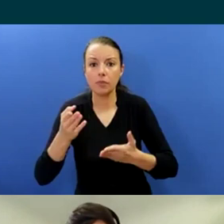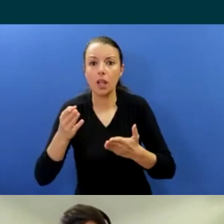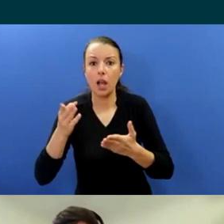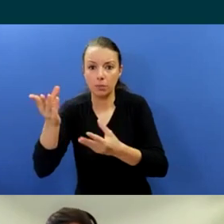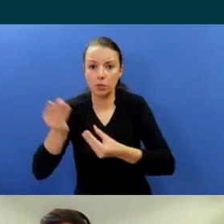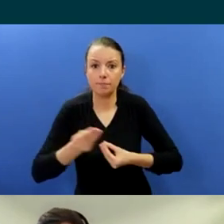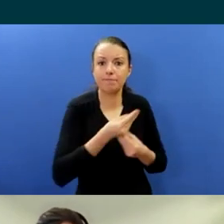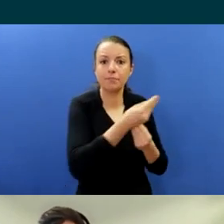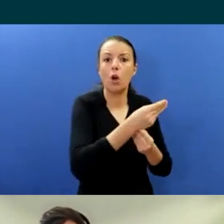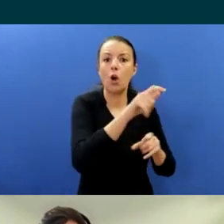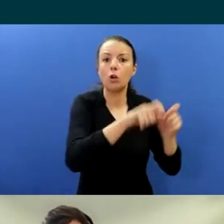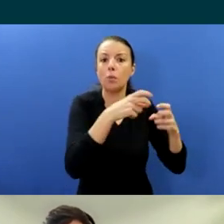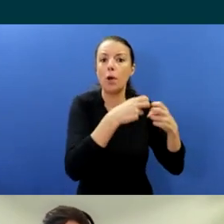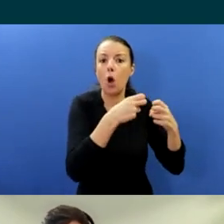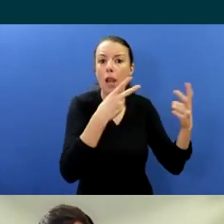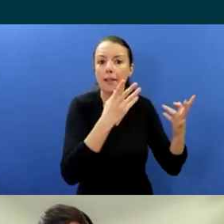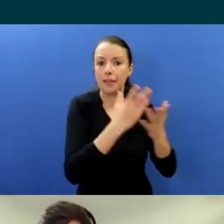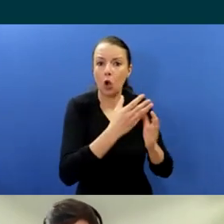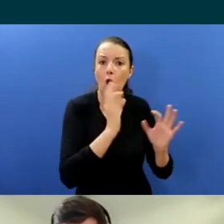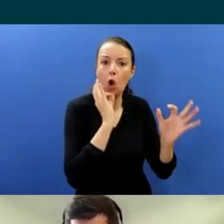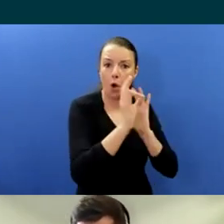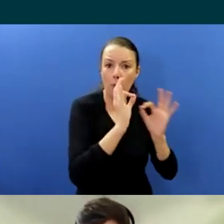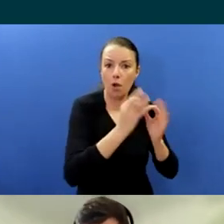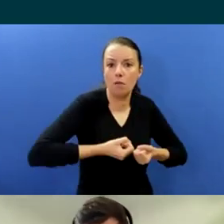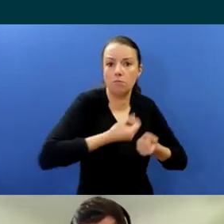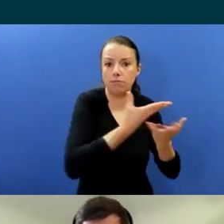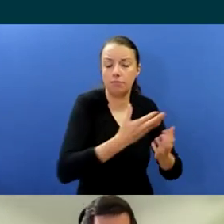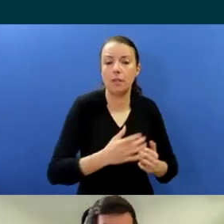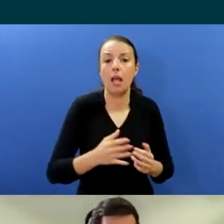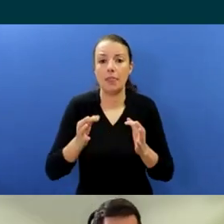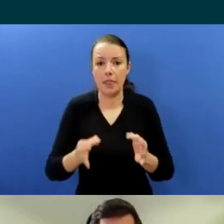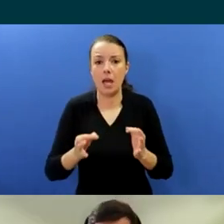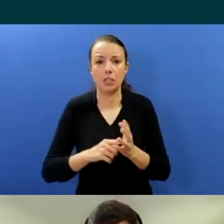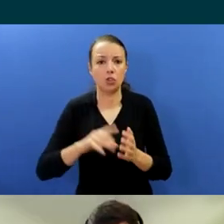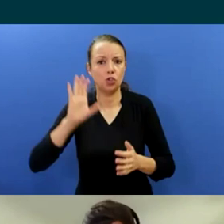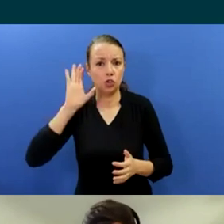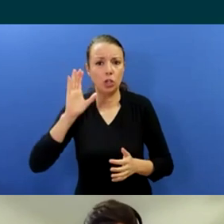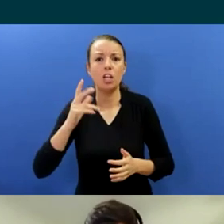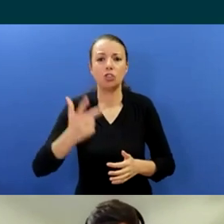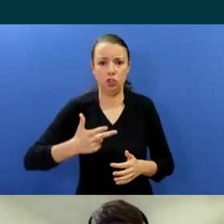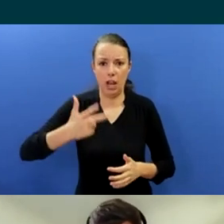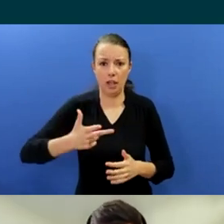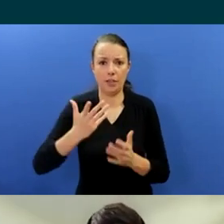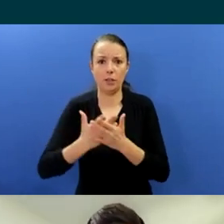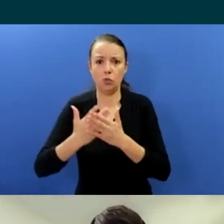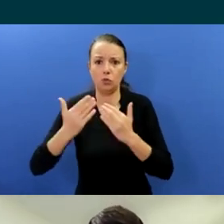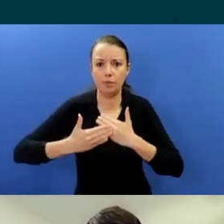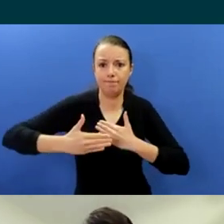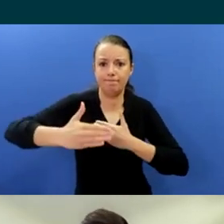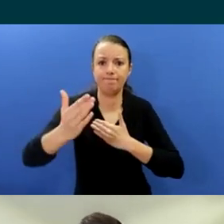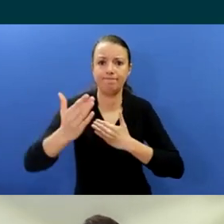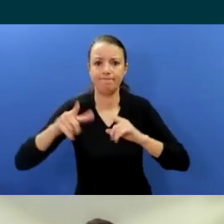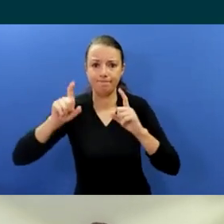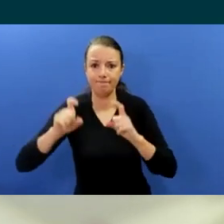Implementation has been on the way now for about 3 years in many smaller and larger working groups and projects.